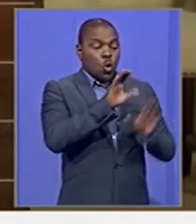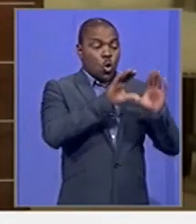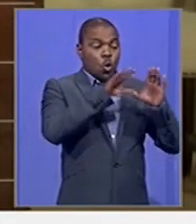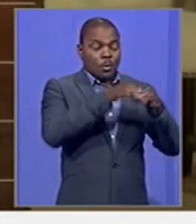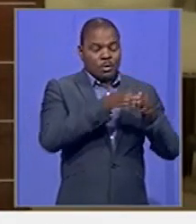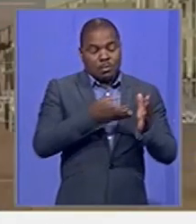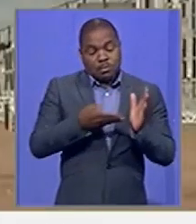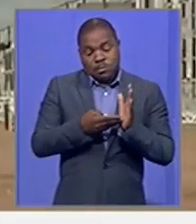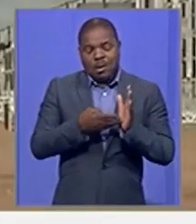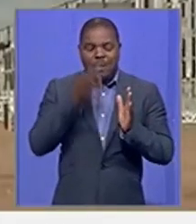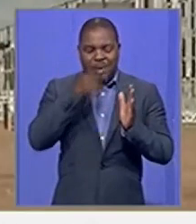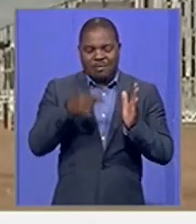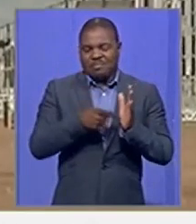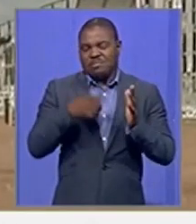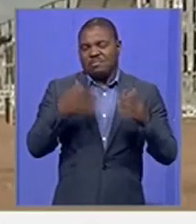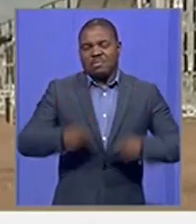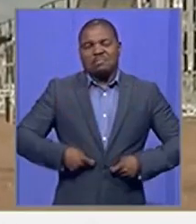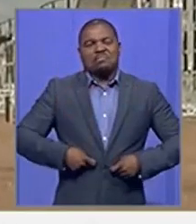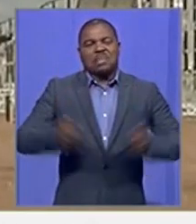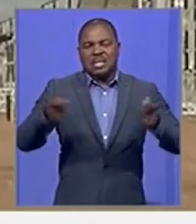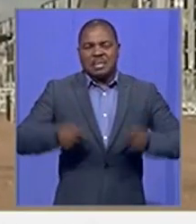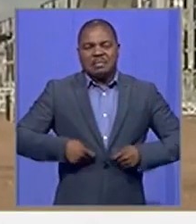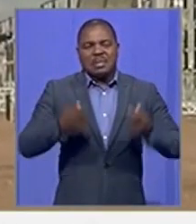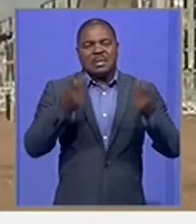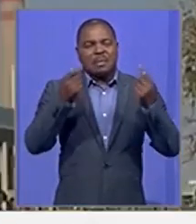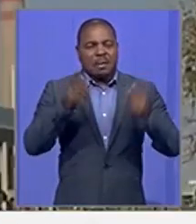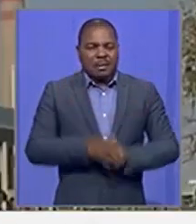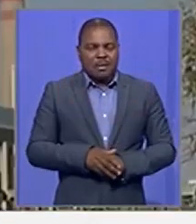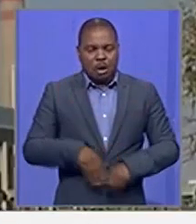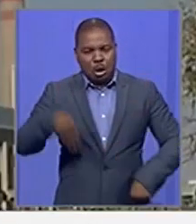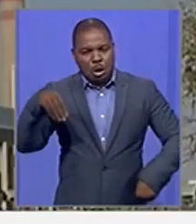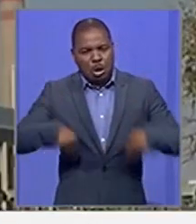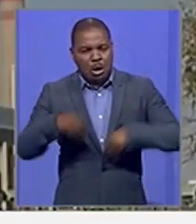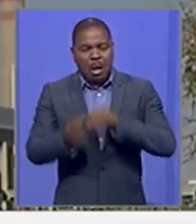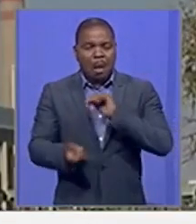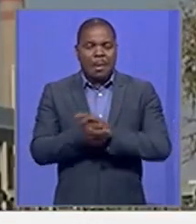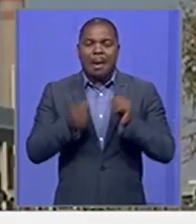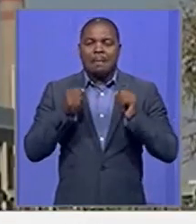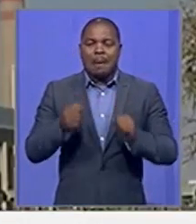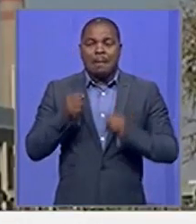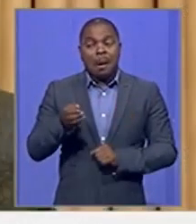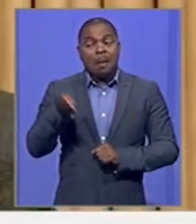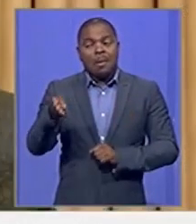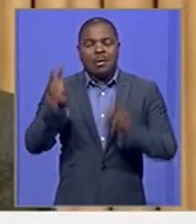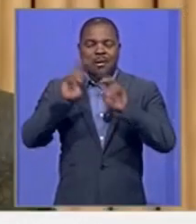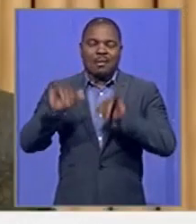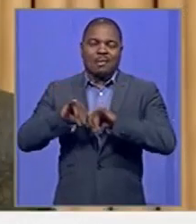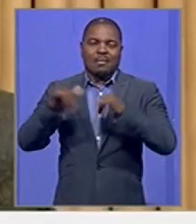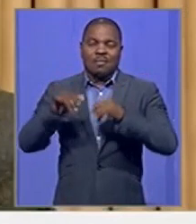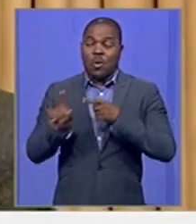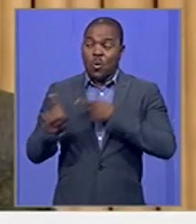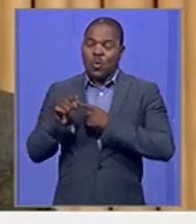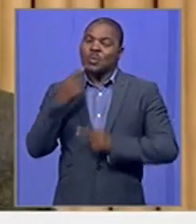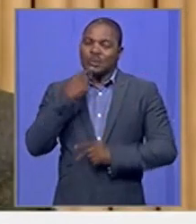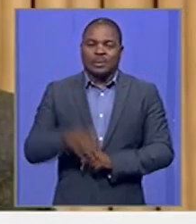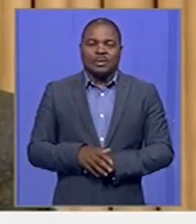dirisang madi botlhaswa. Bonwenwe bo santse bo tsweletse kwa Eskom go ya ka De Ruyter, mme go santse go